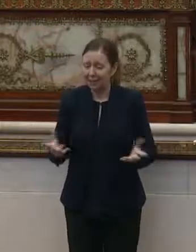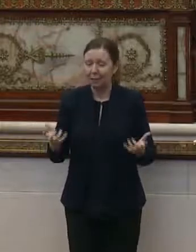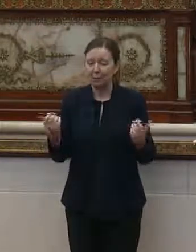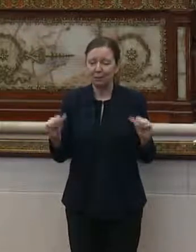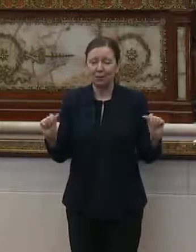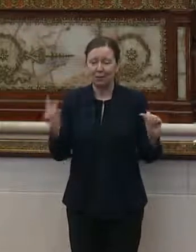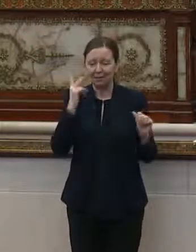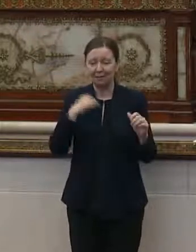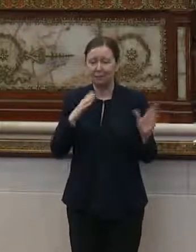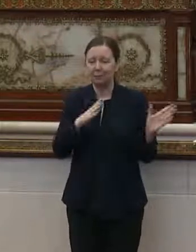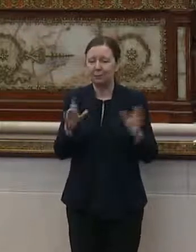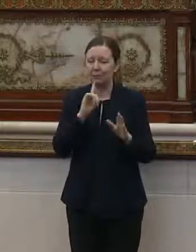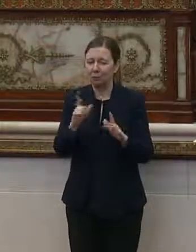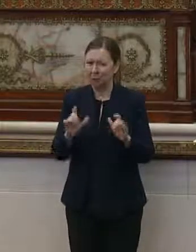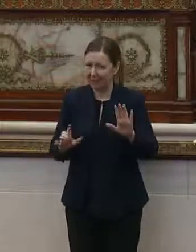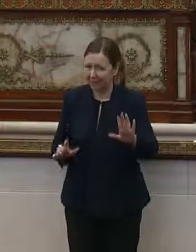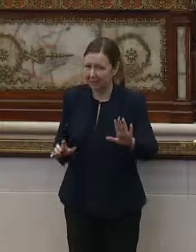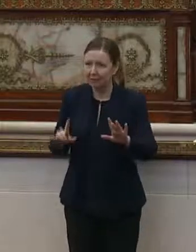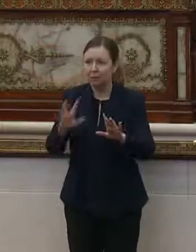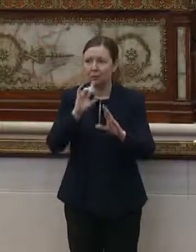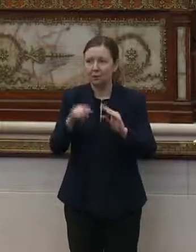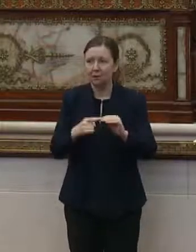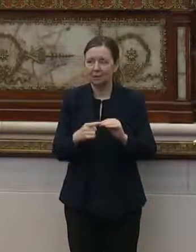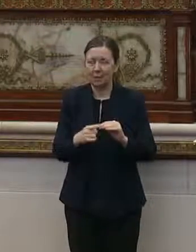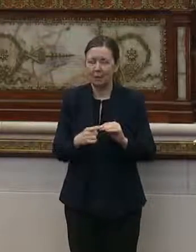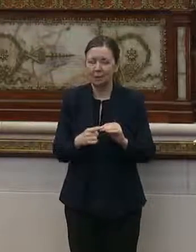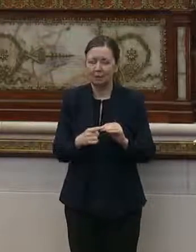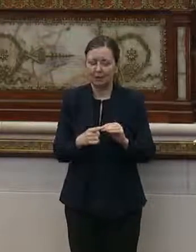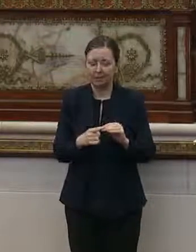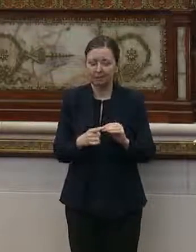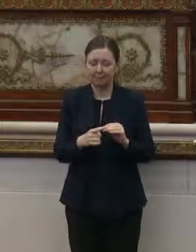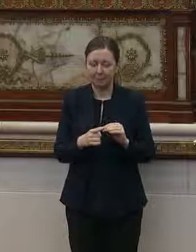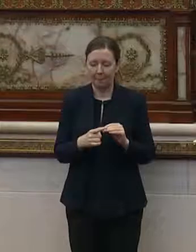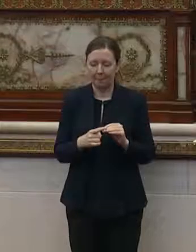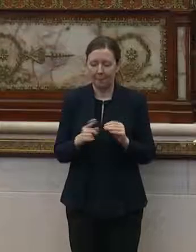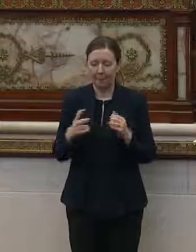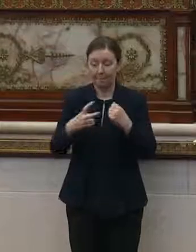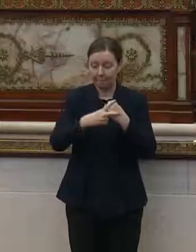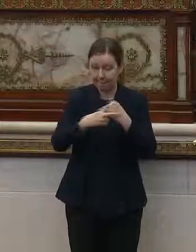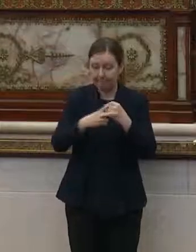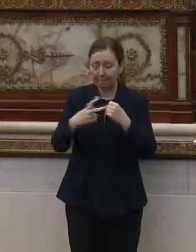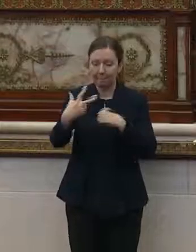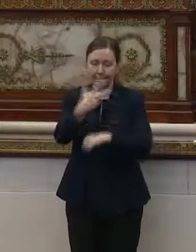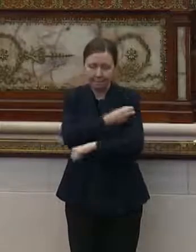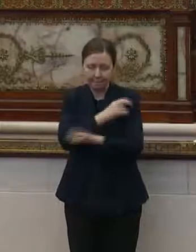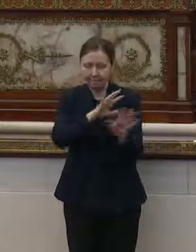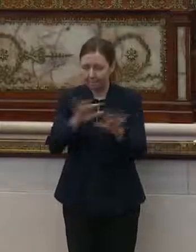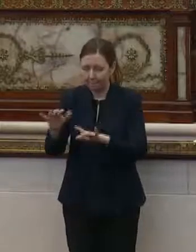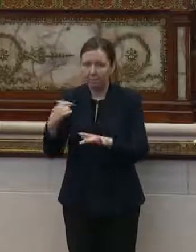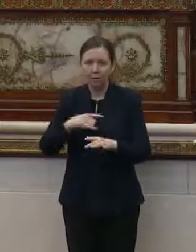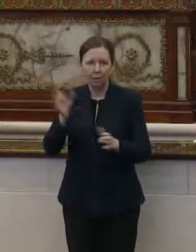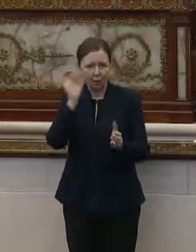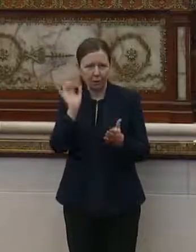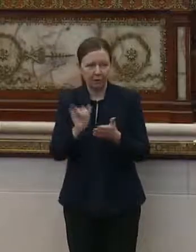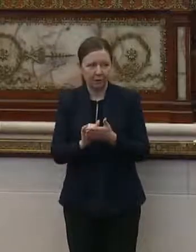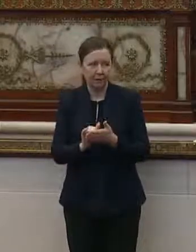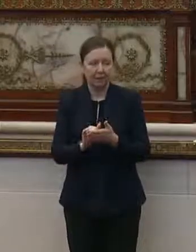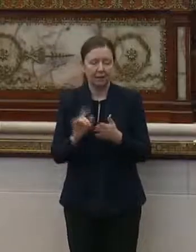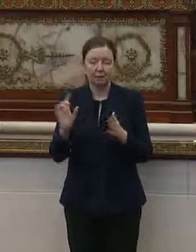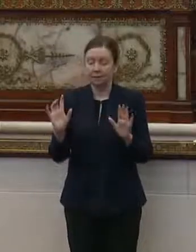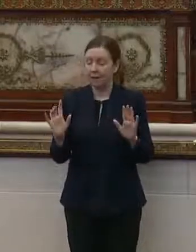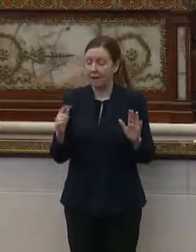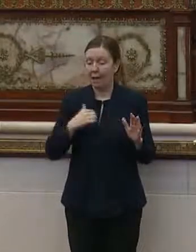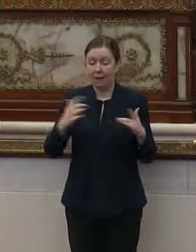to see if we could pivot real quick. You talked about the storage of the vaccination. We heard that there have been, and